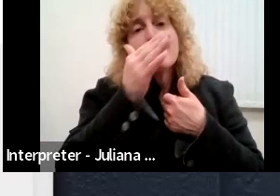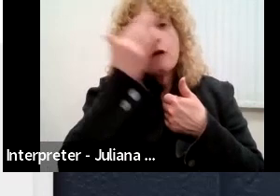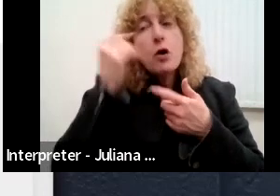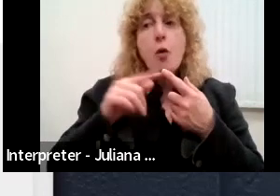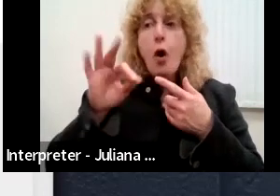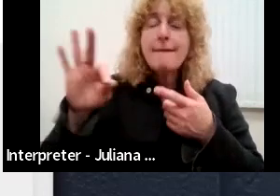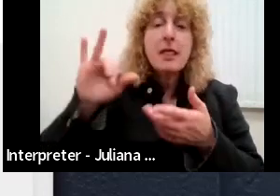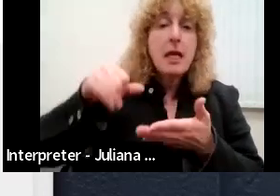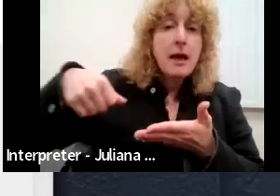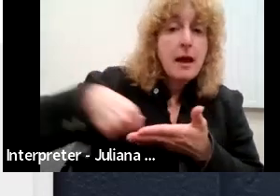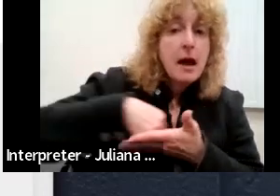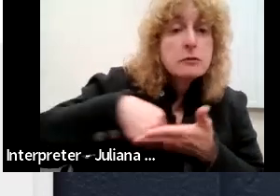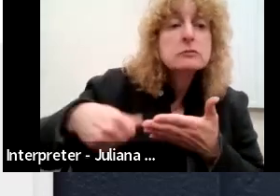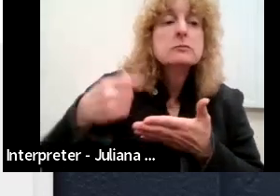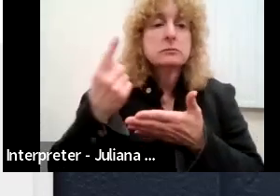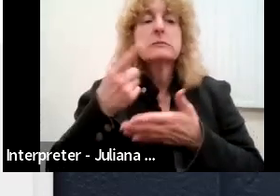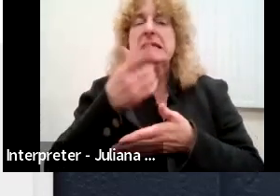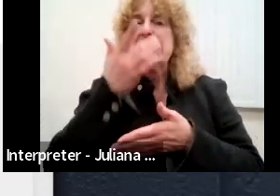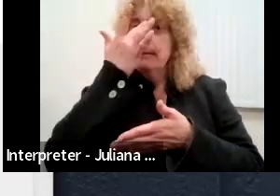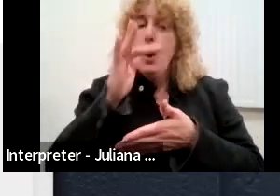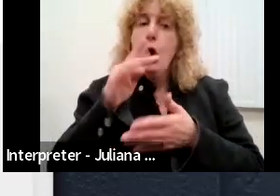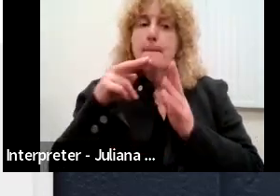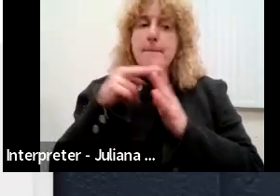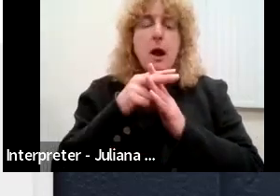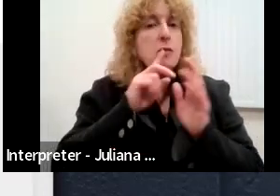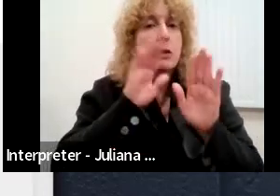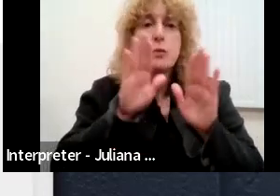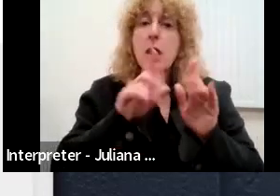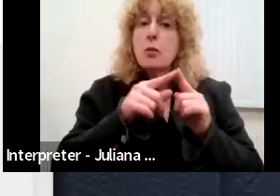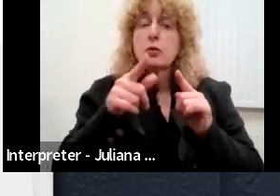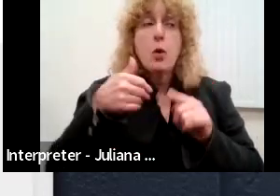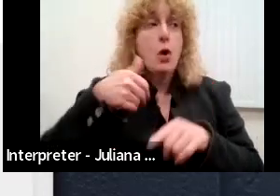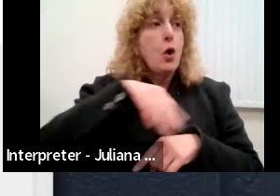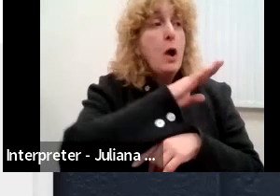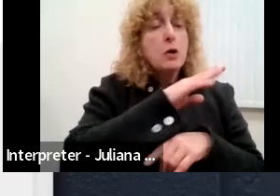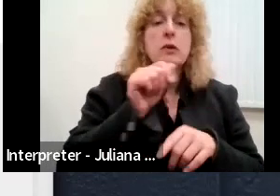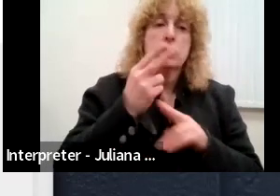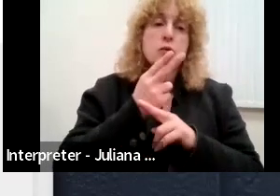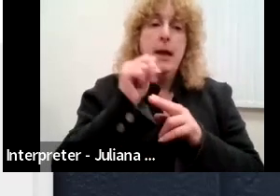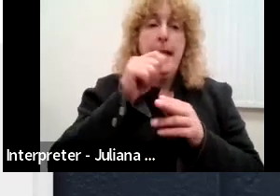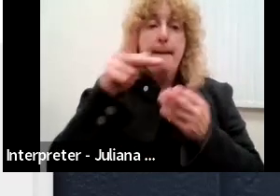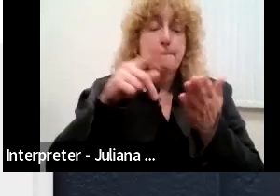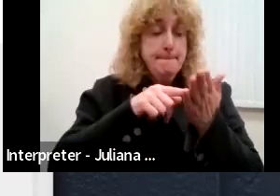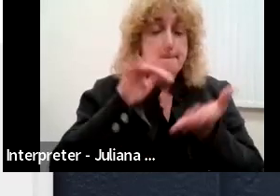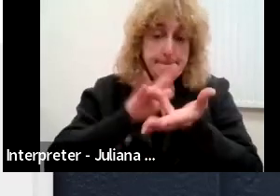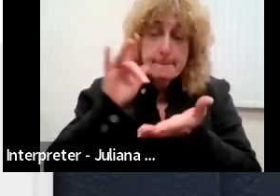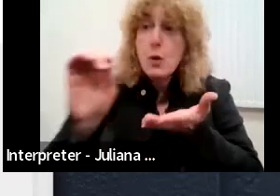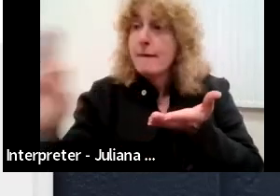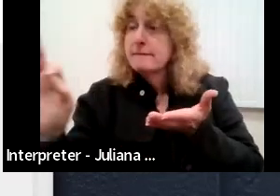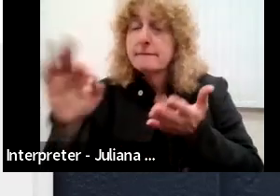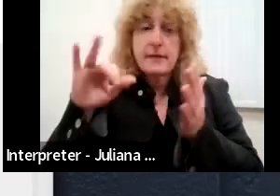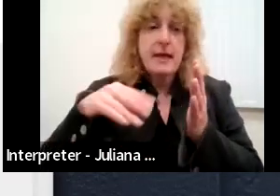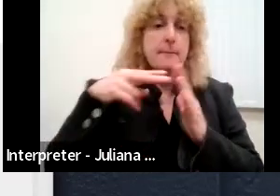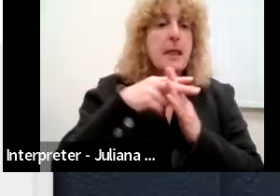iron, smart plugs are great because even when you're away, you can use an app to turn off a plug.